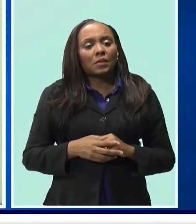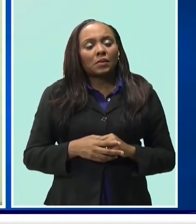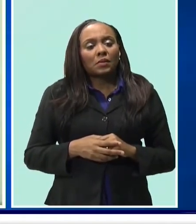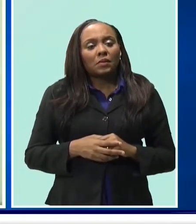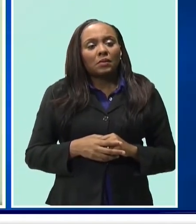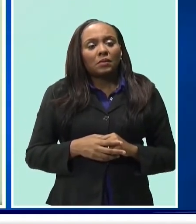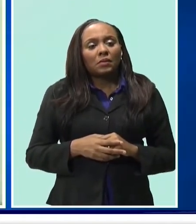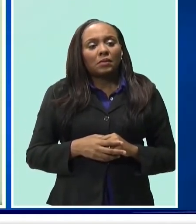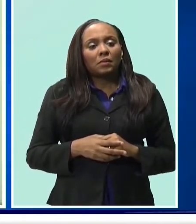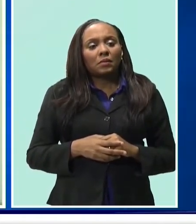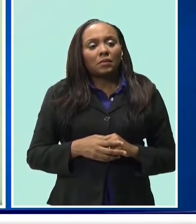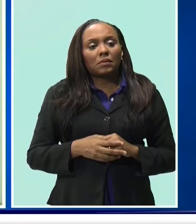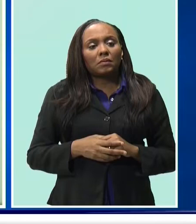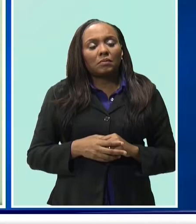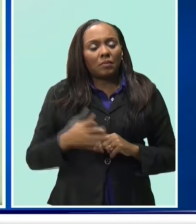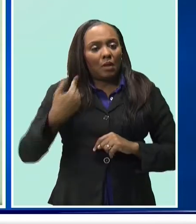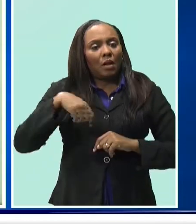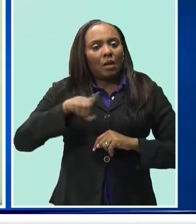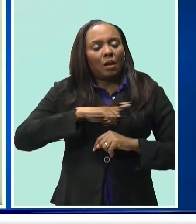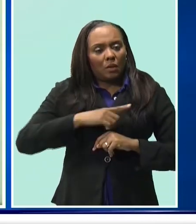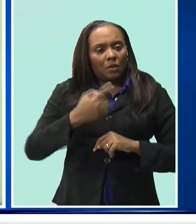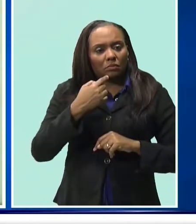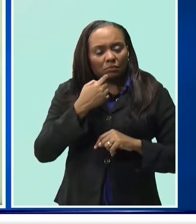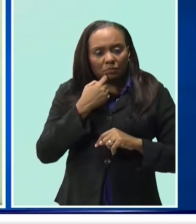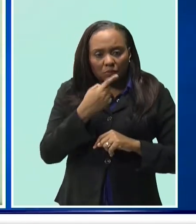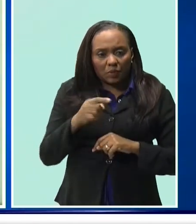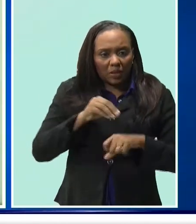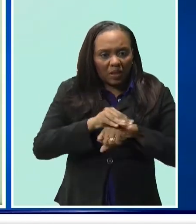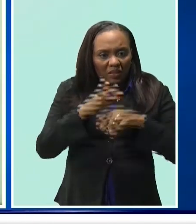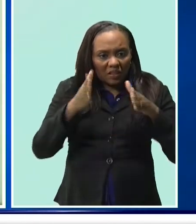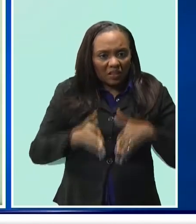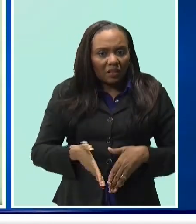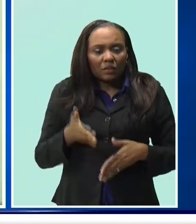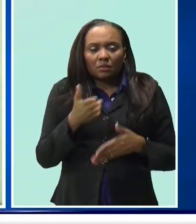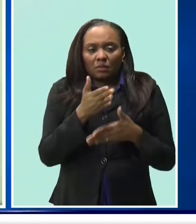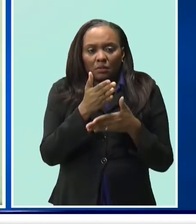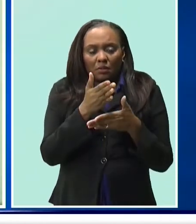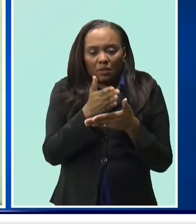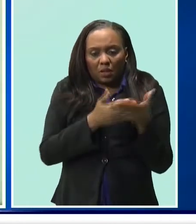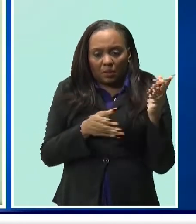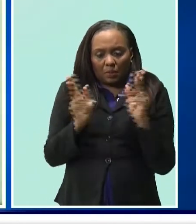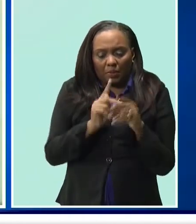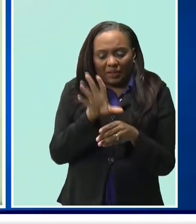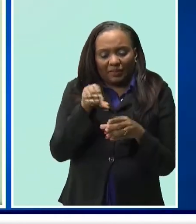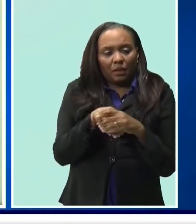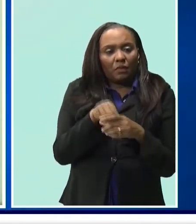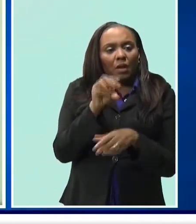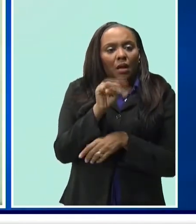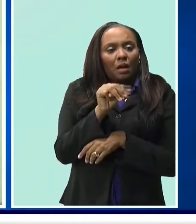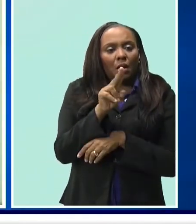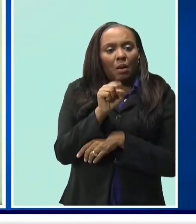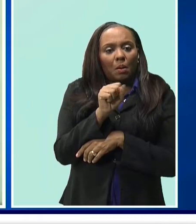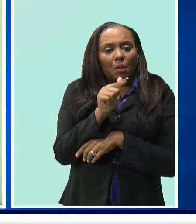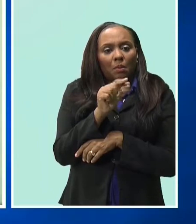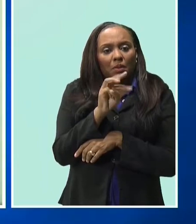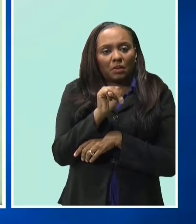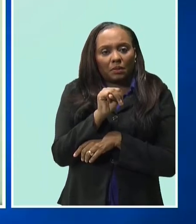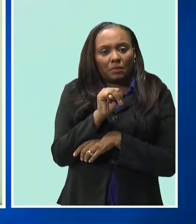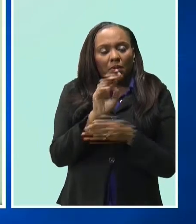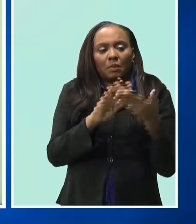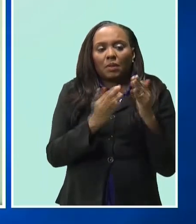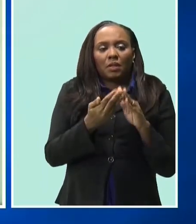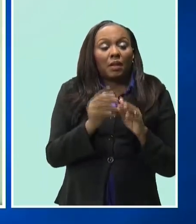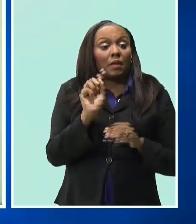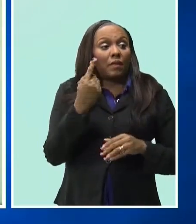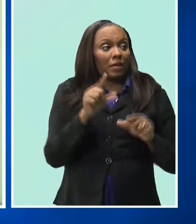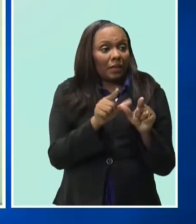were fluent in a language called Gujarati. As you know, some of the Muslim community, within the Muslim community, some of the women's first language may not be